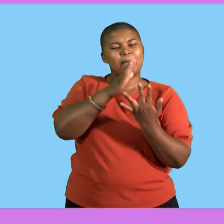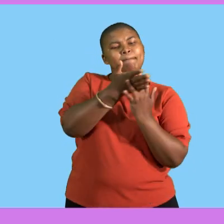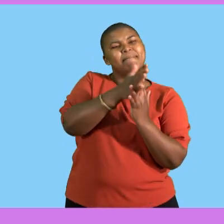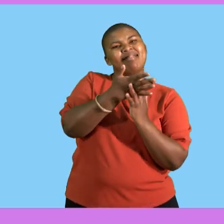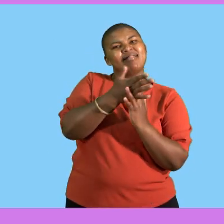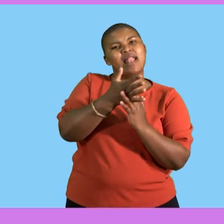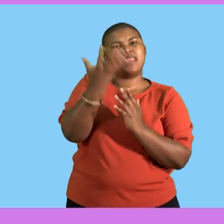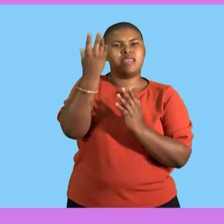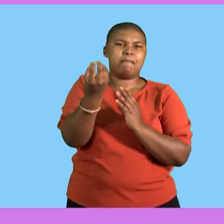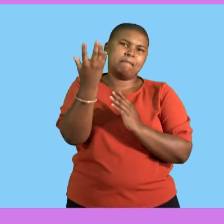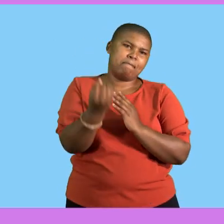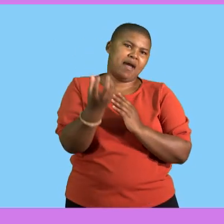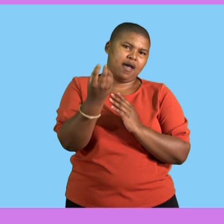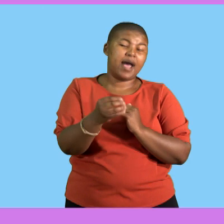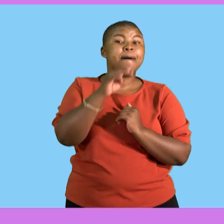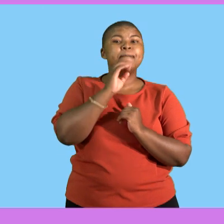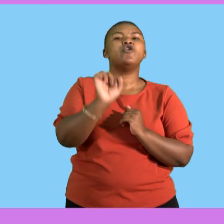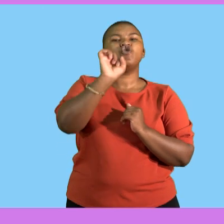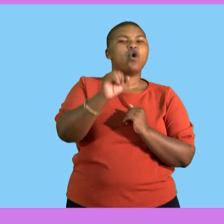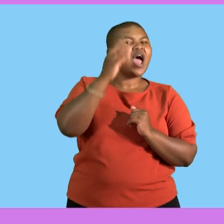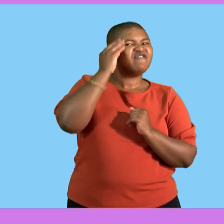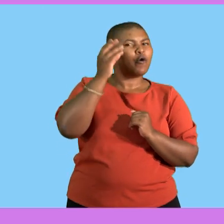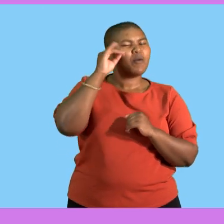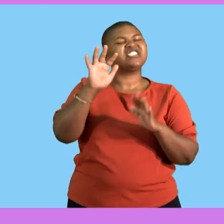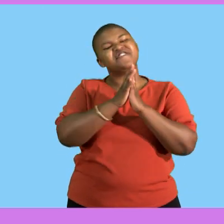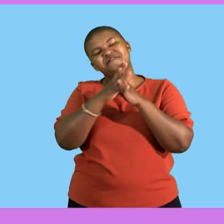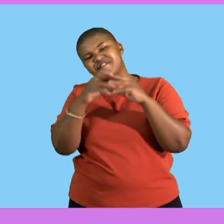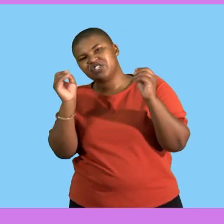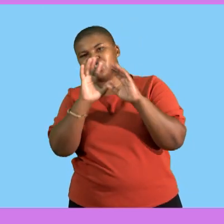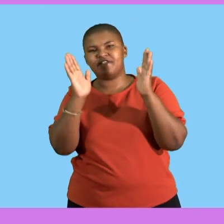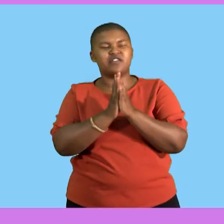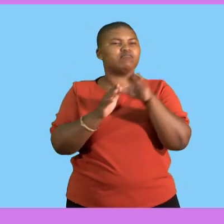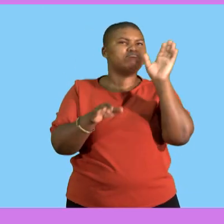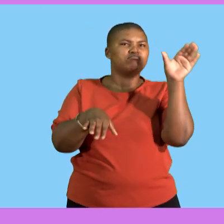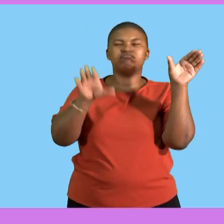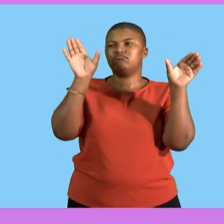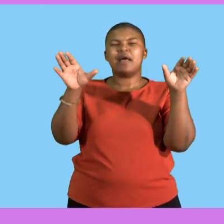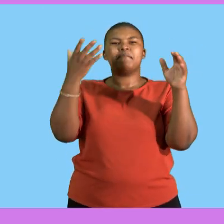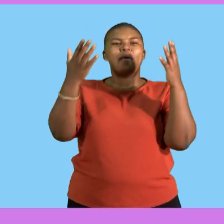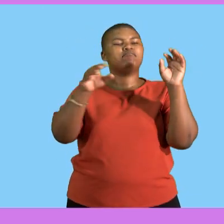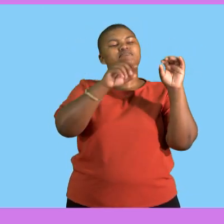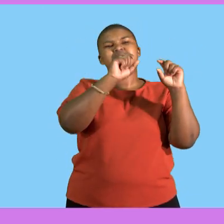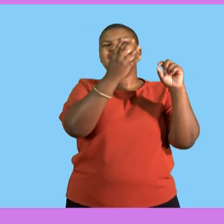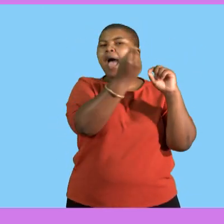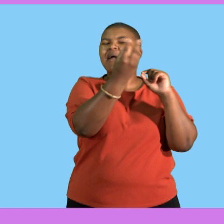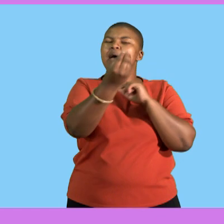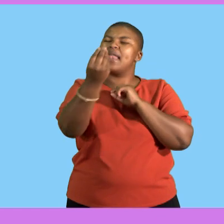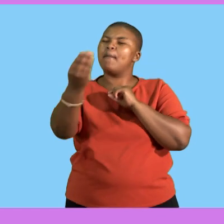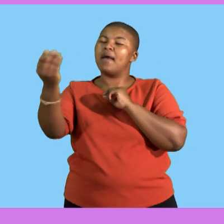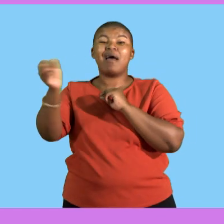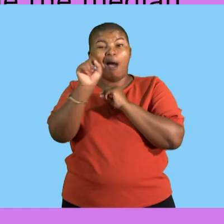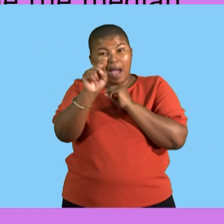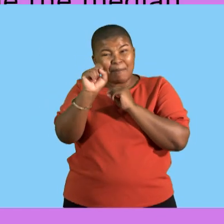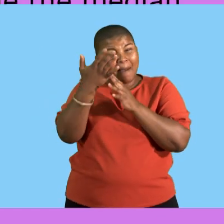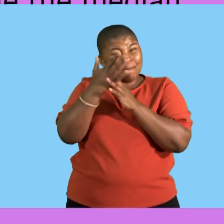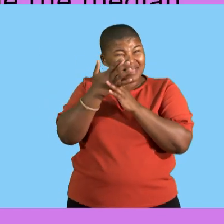means that when you have arranged your data equally left and right, the value that will be in the middle, it will be your